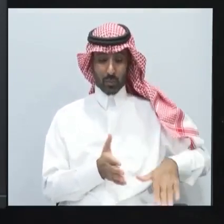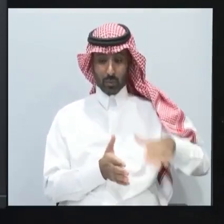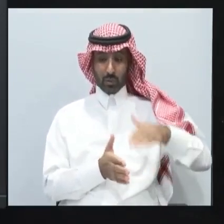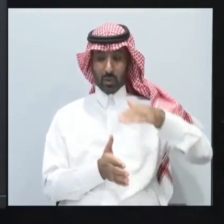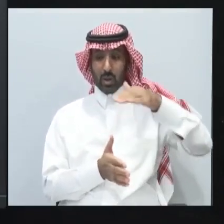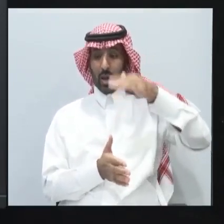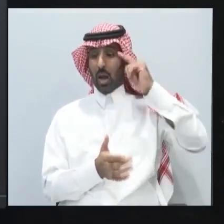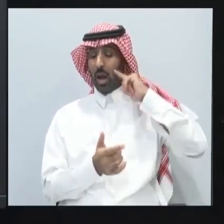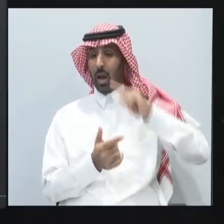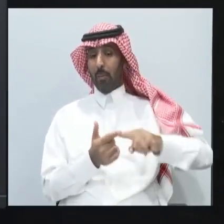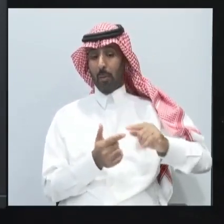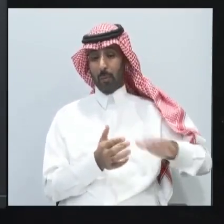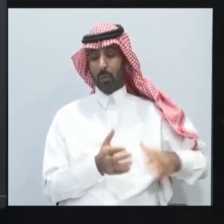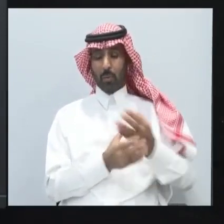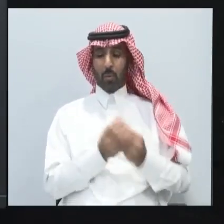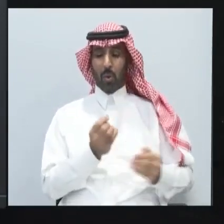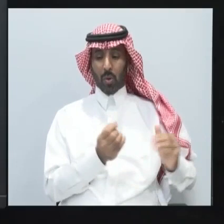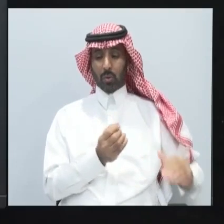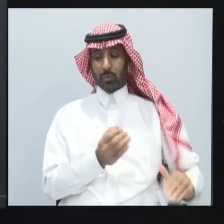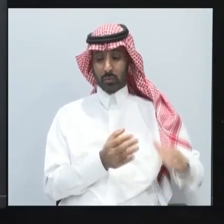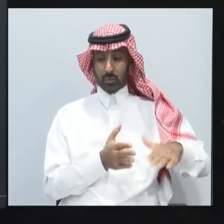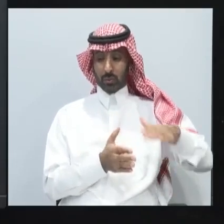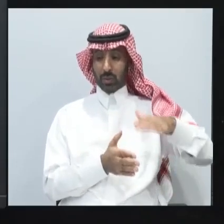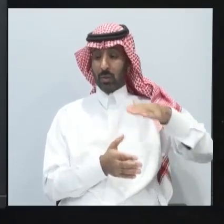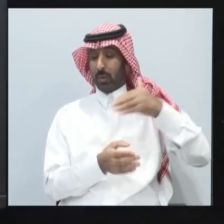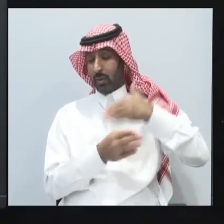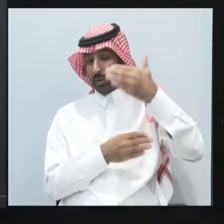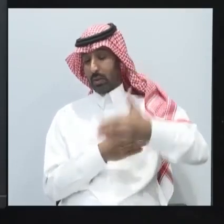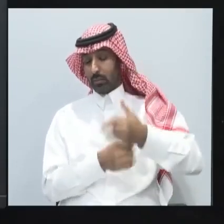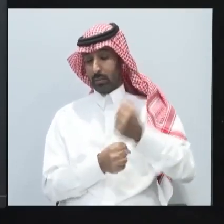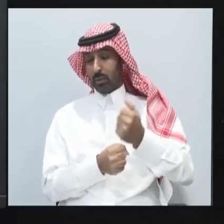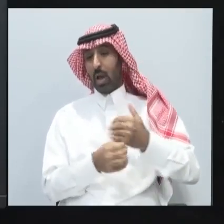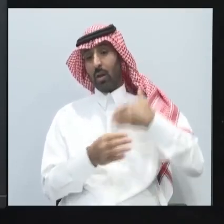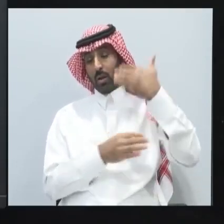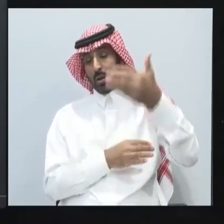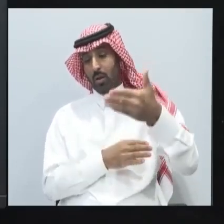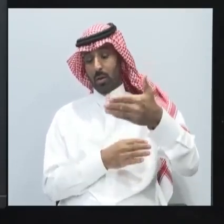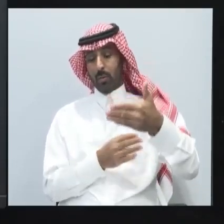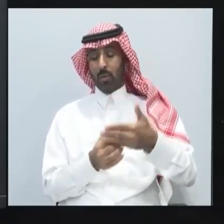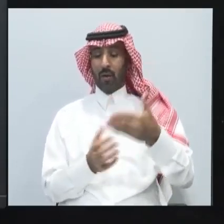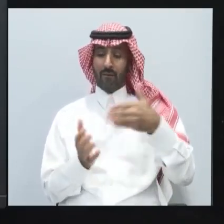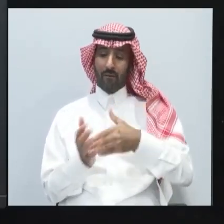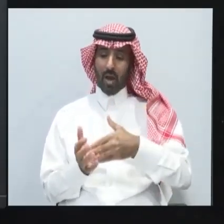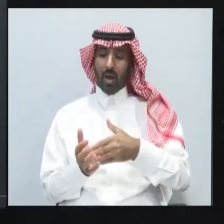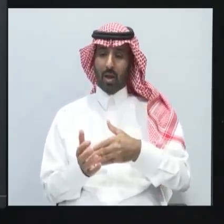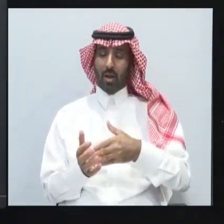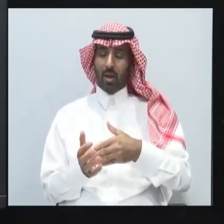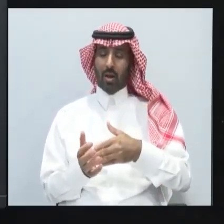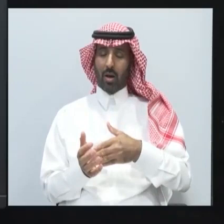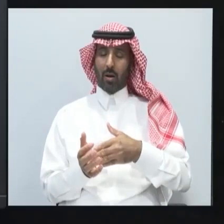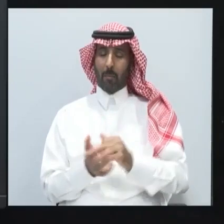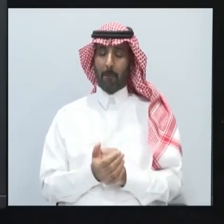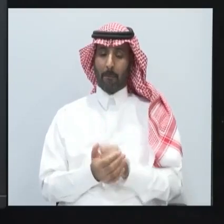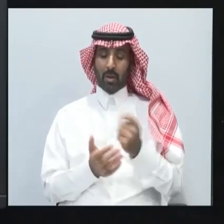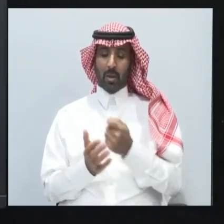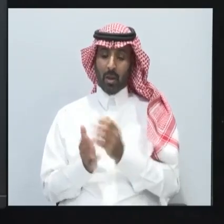he was born, he moved, after that he started his career, until we have the final, that we have articles that